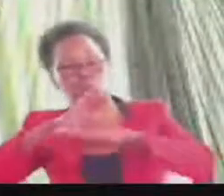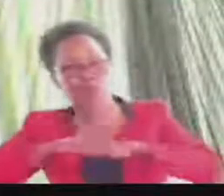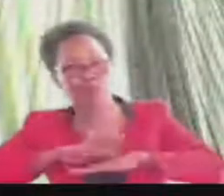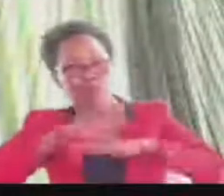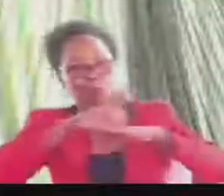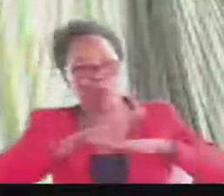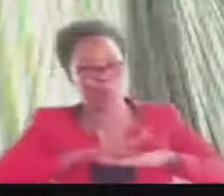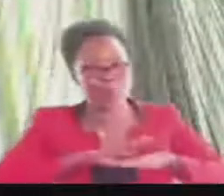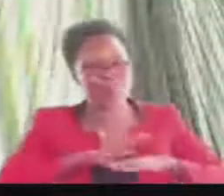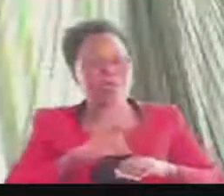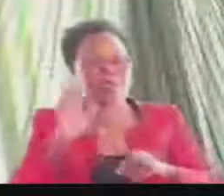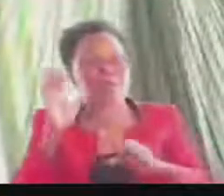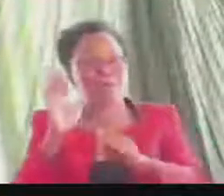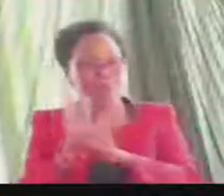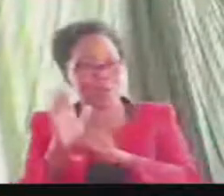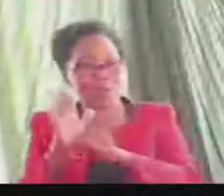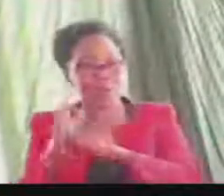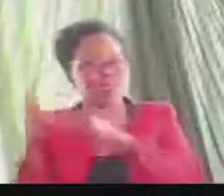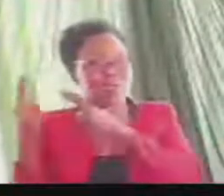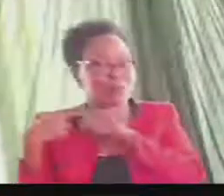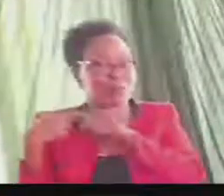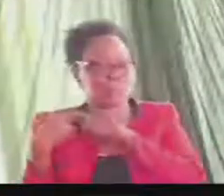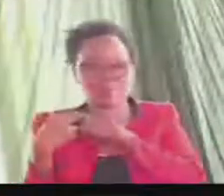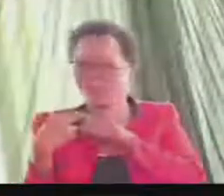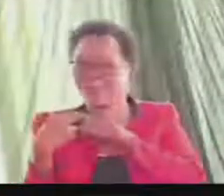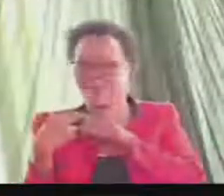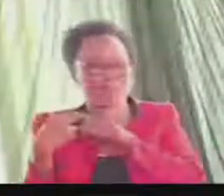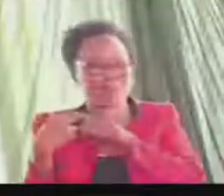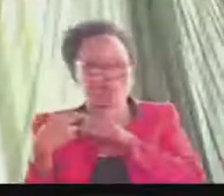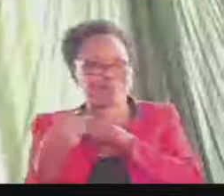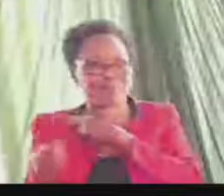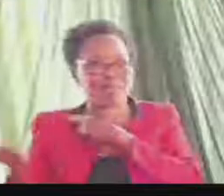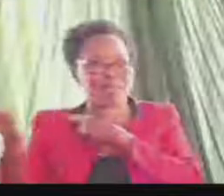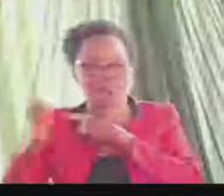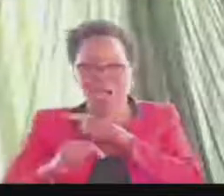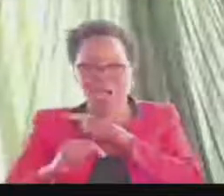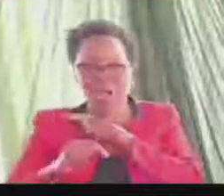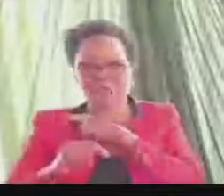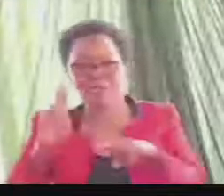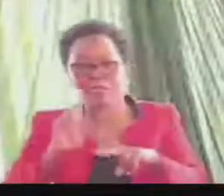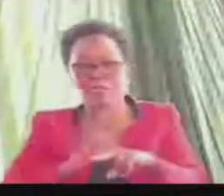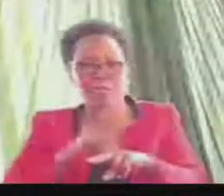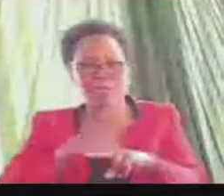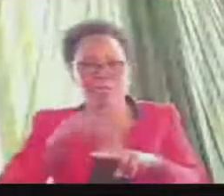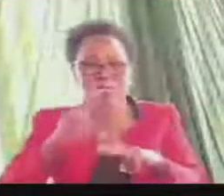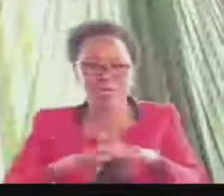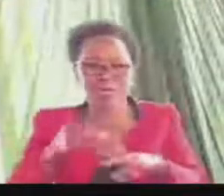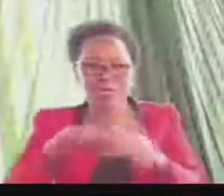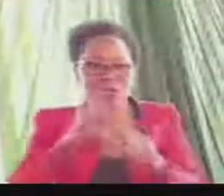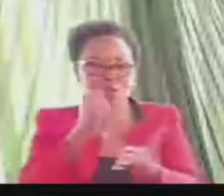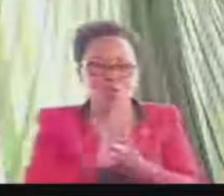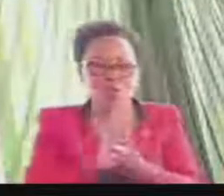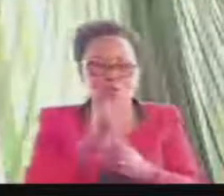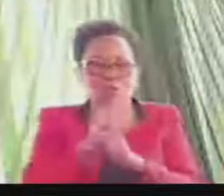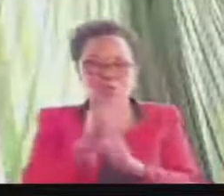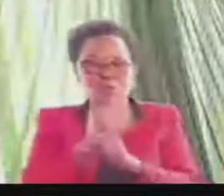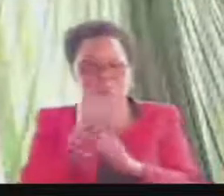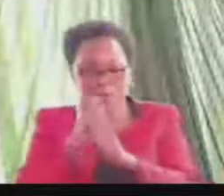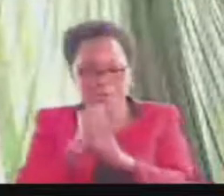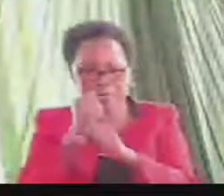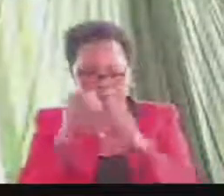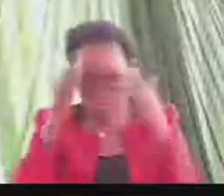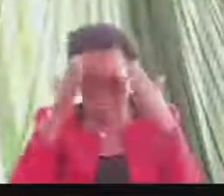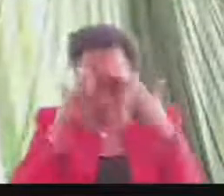will not come when I'm just seated in the office doing the work of many hearts. You'll have to go out, interact, you have to come